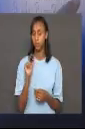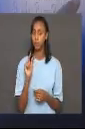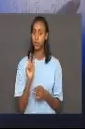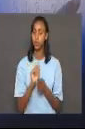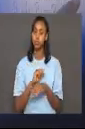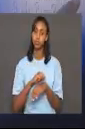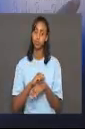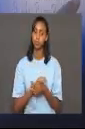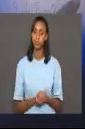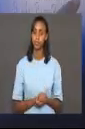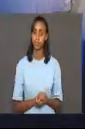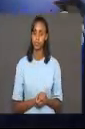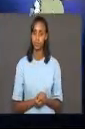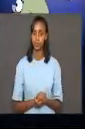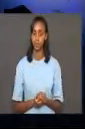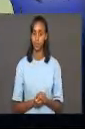you in a few minutes.